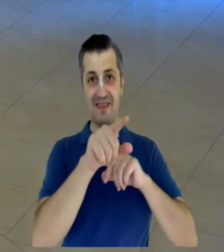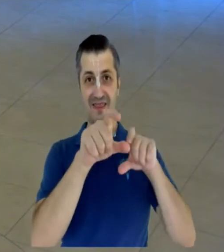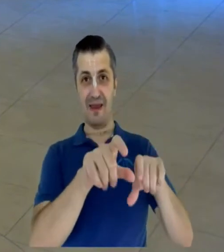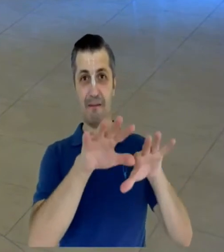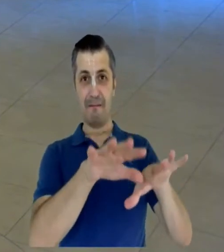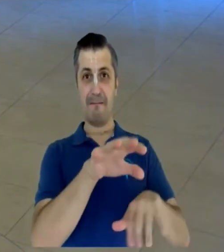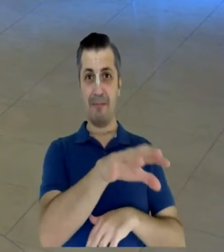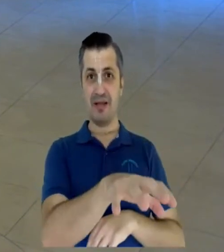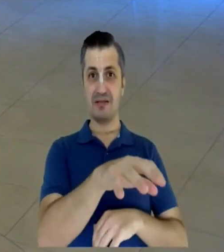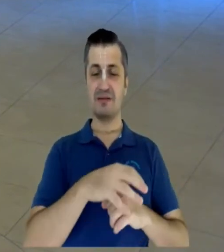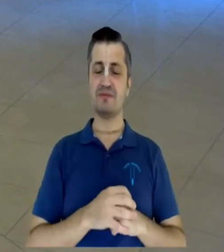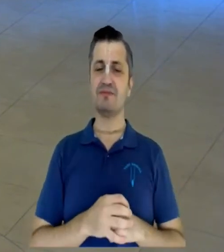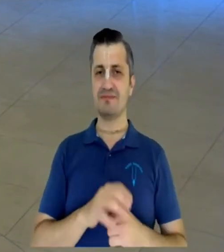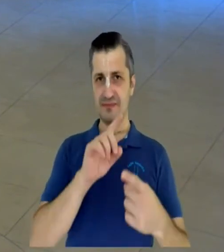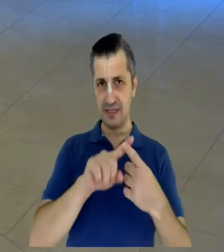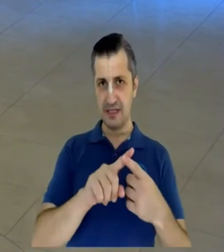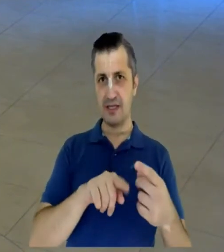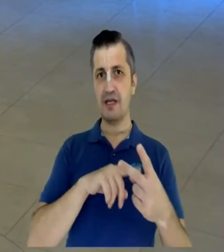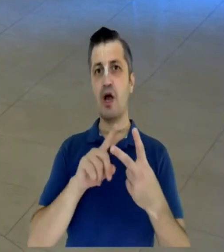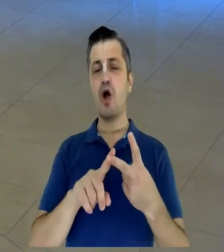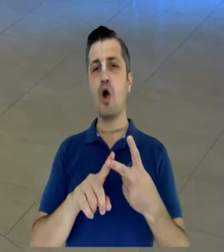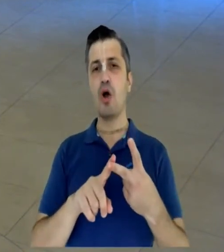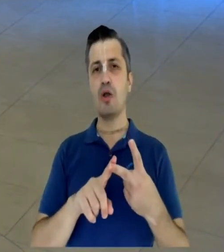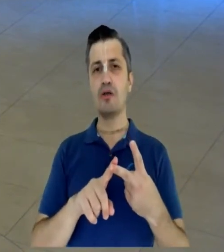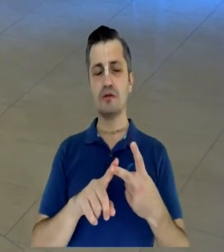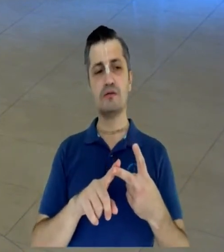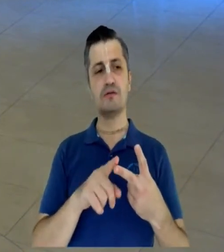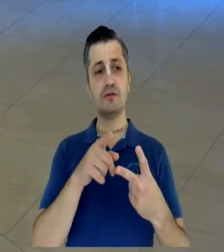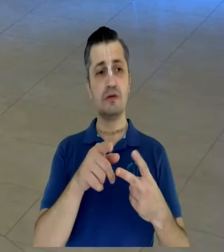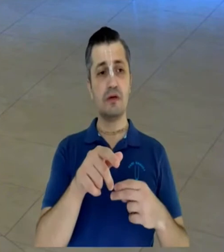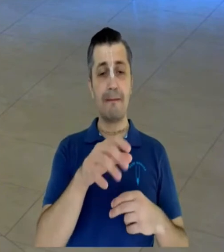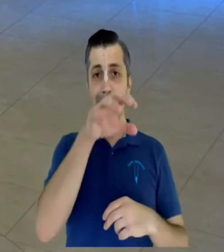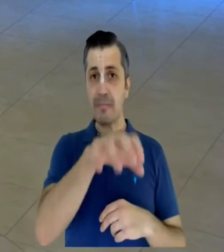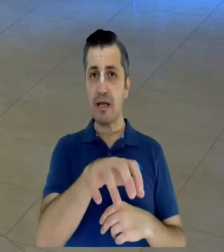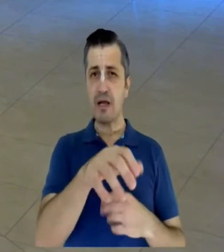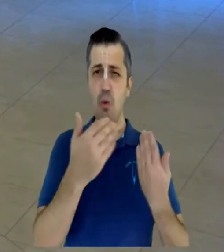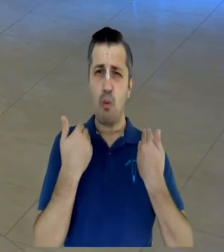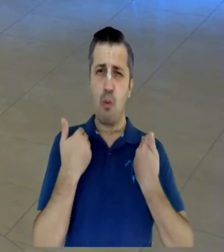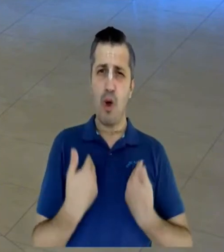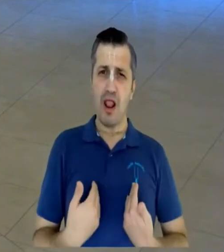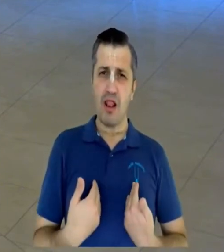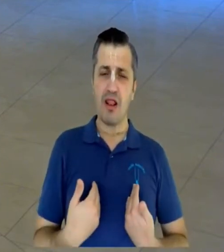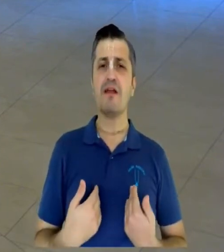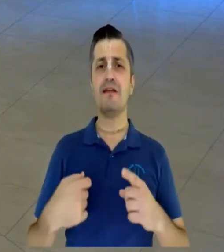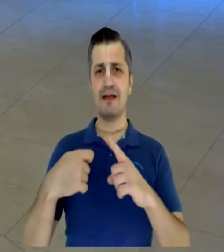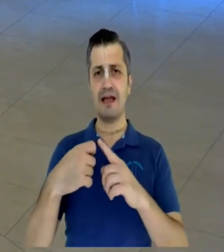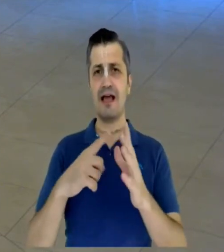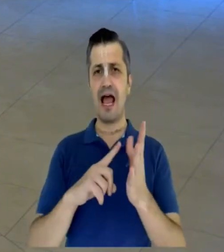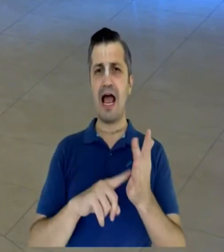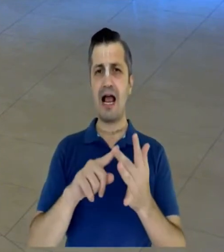then he resided, he told, where there's so much wealth. So also when there's too much